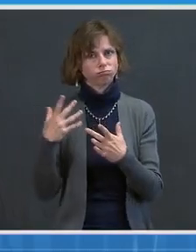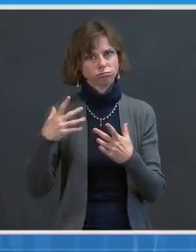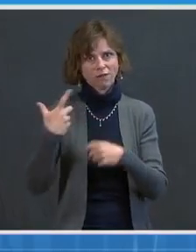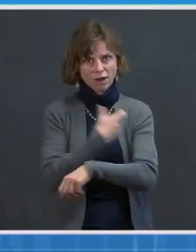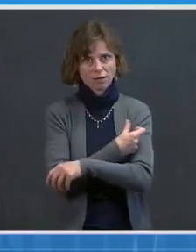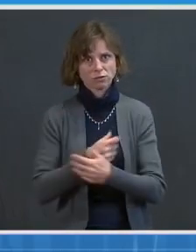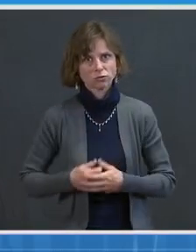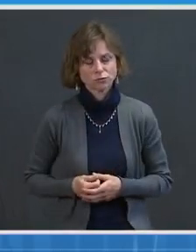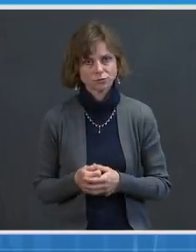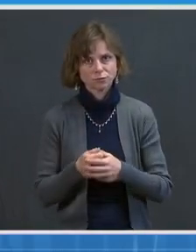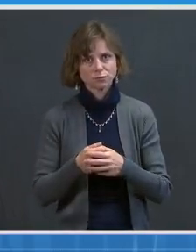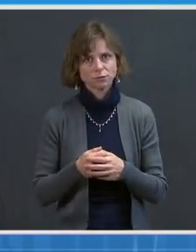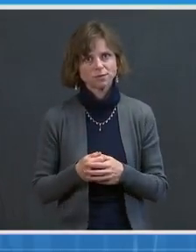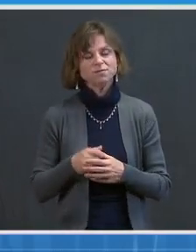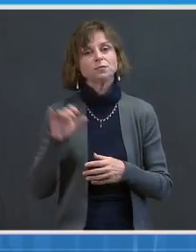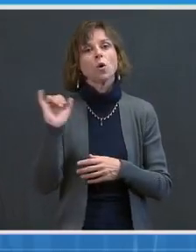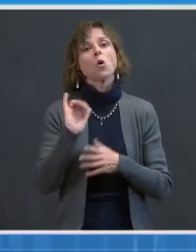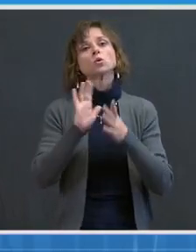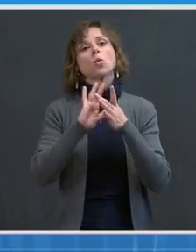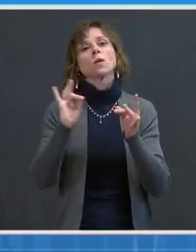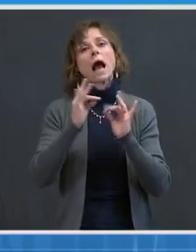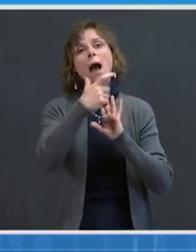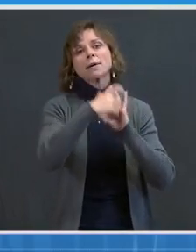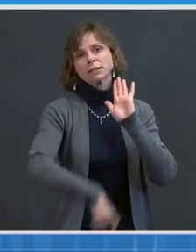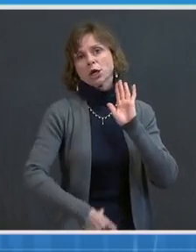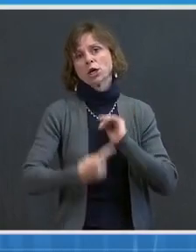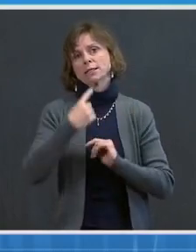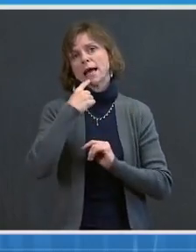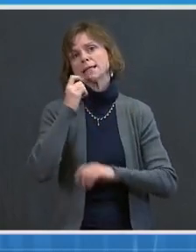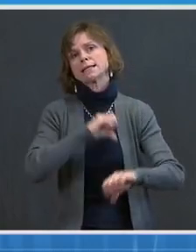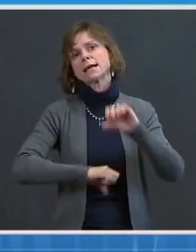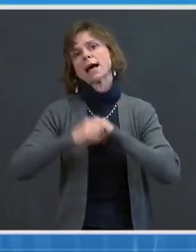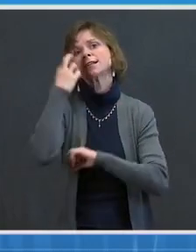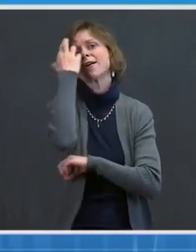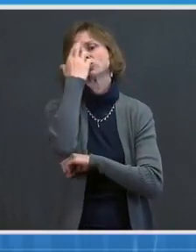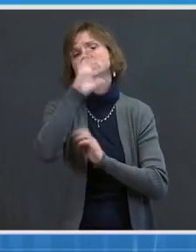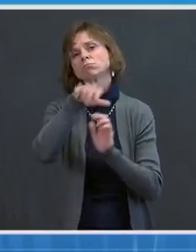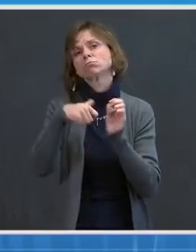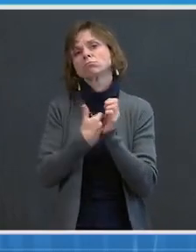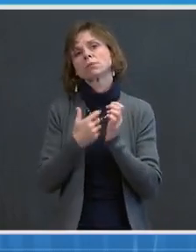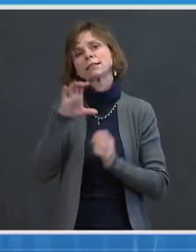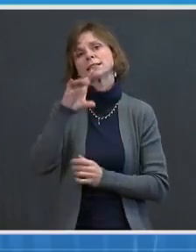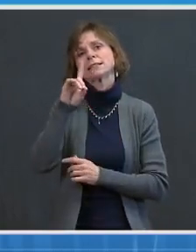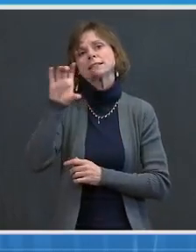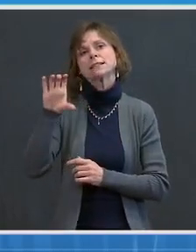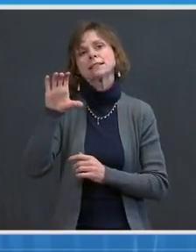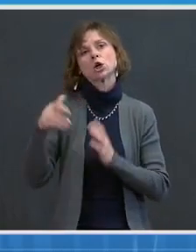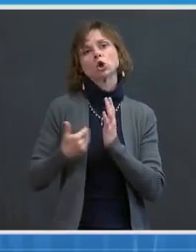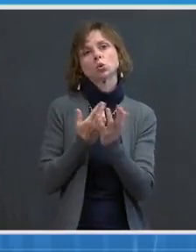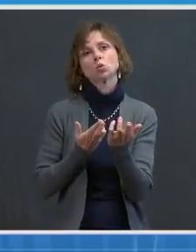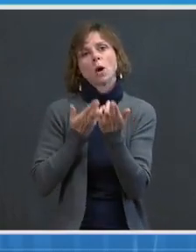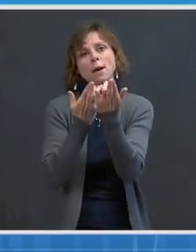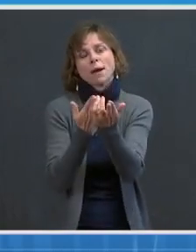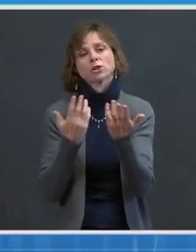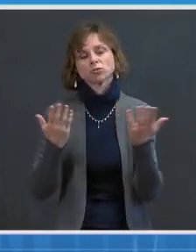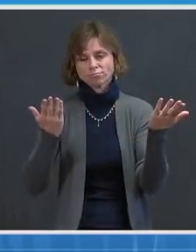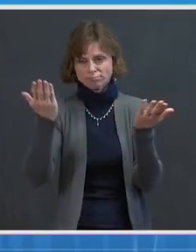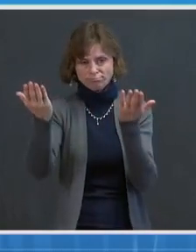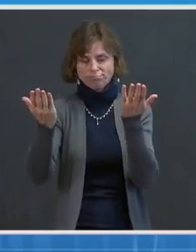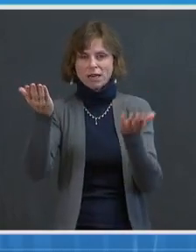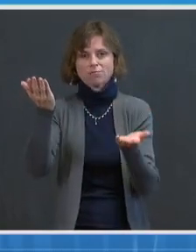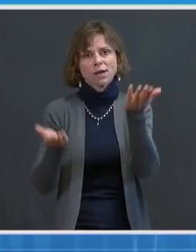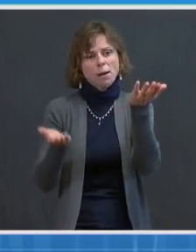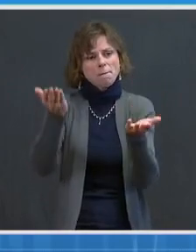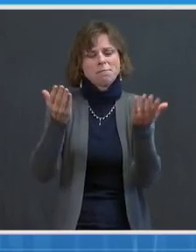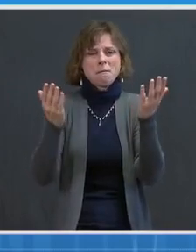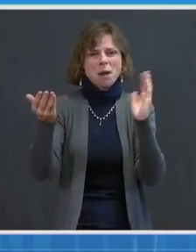includes information about the scientific basis for CDC's new recommendations that balance the risk of fully vaccinated individuals with